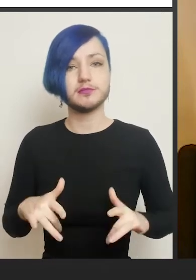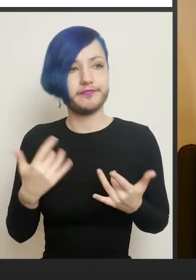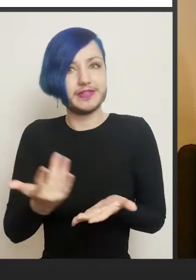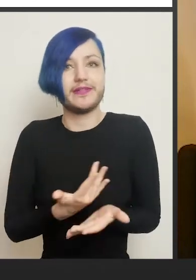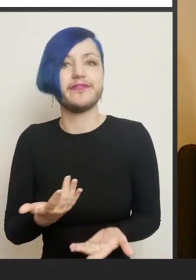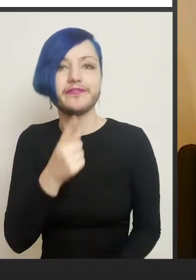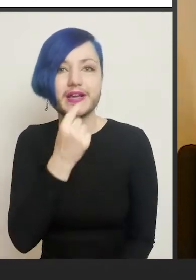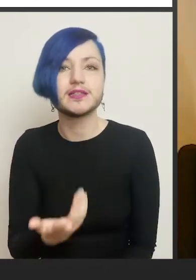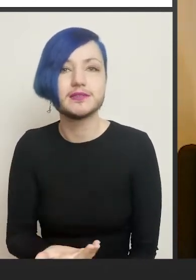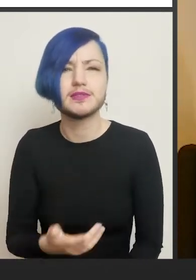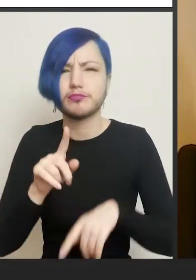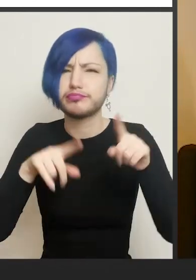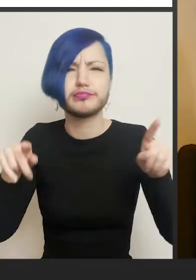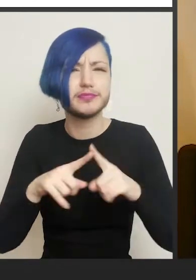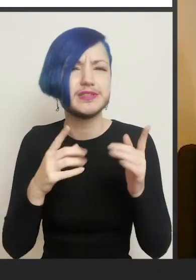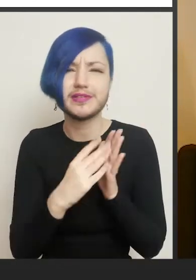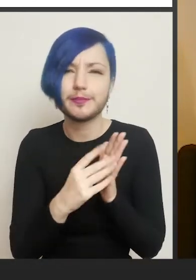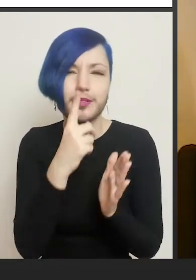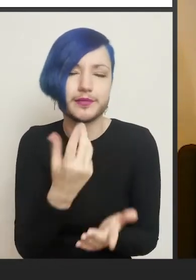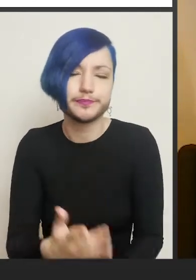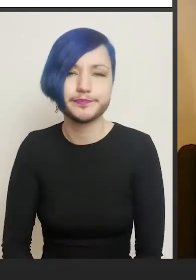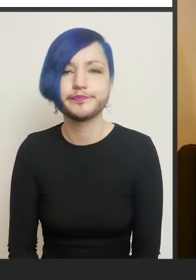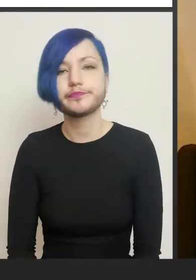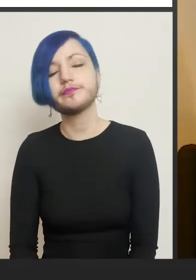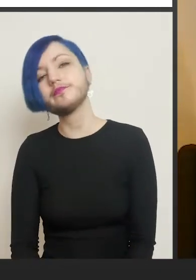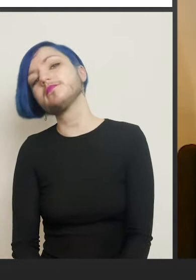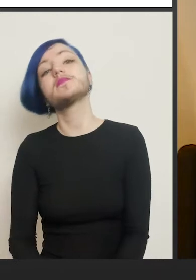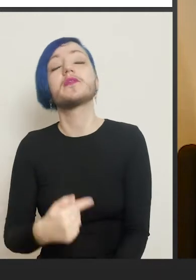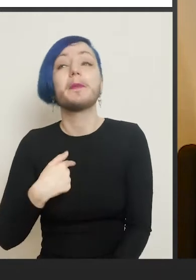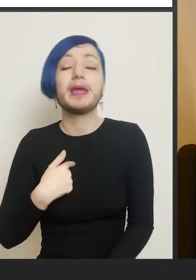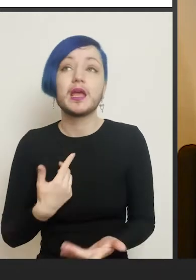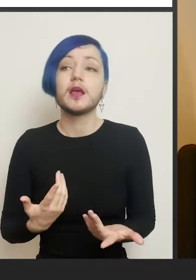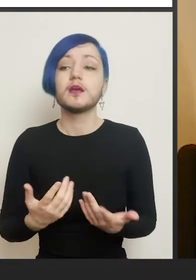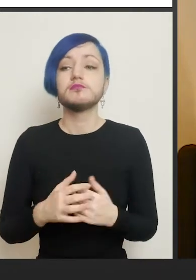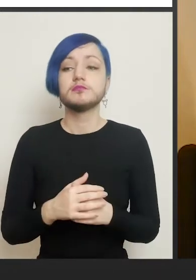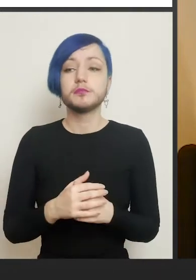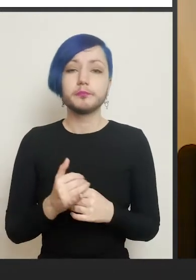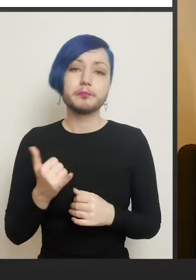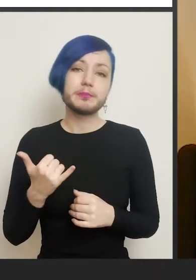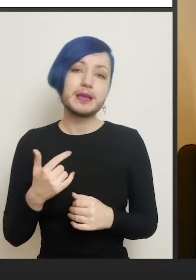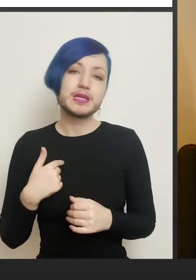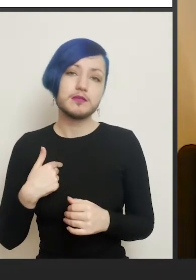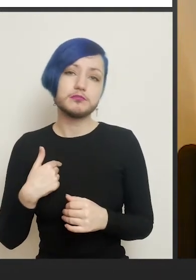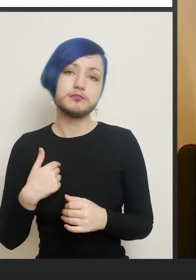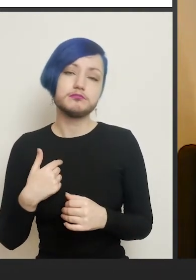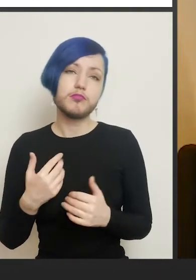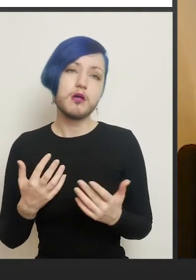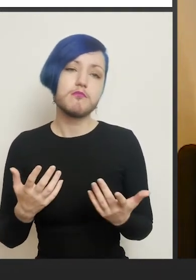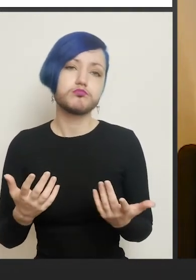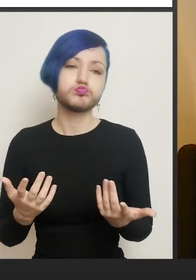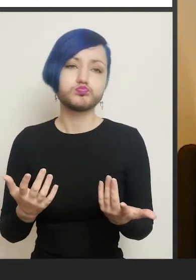safer, all sorts of things like that. So for me, it could be that if I go